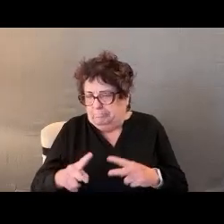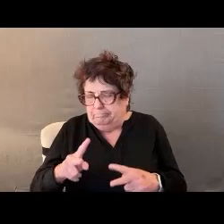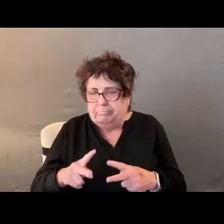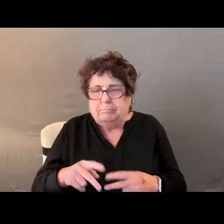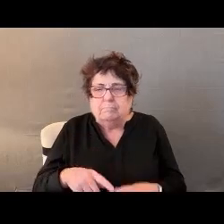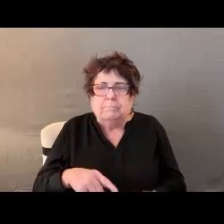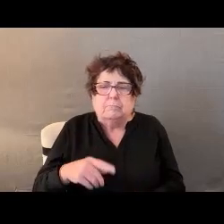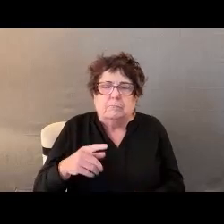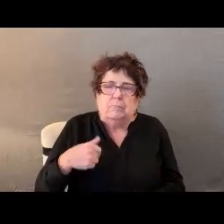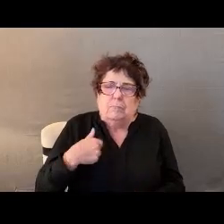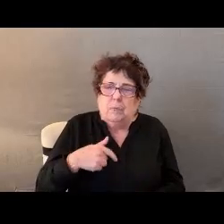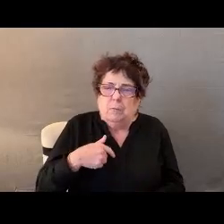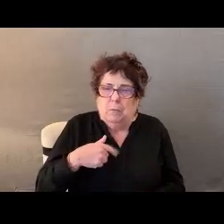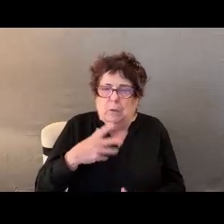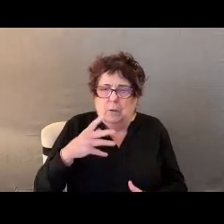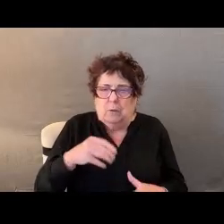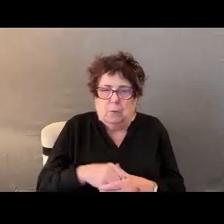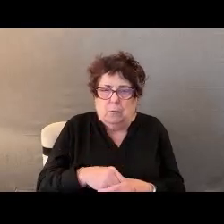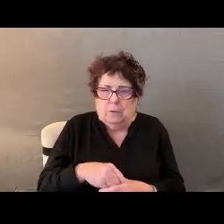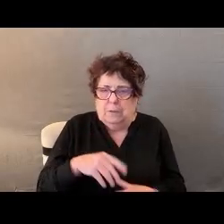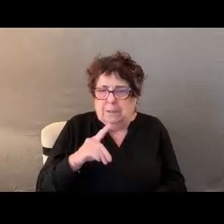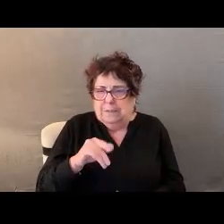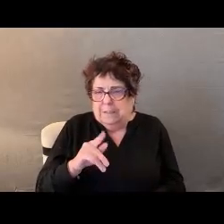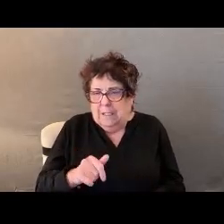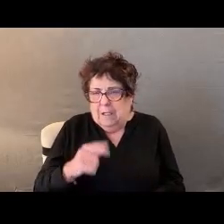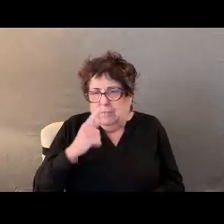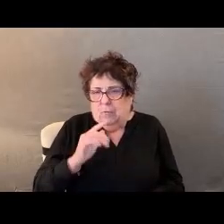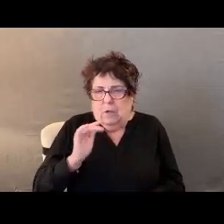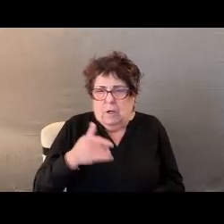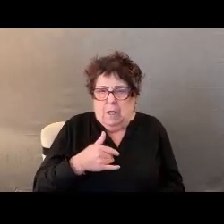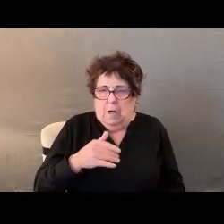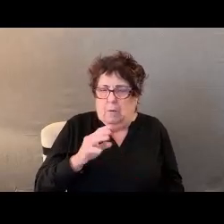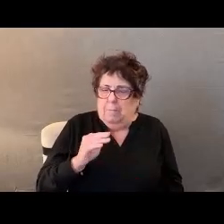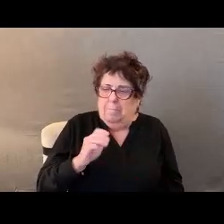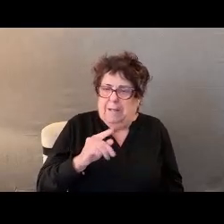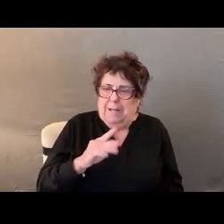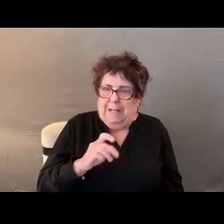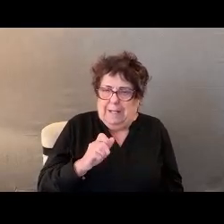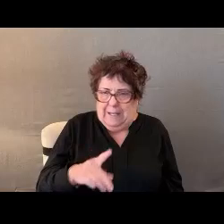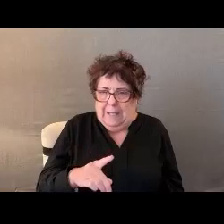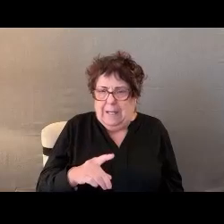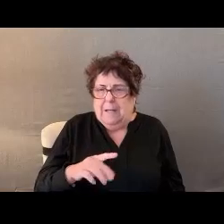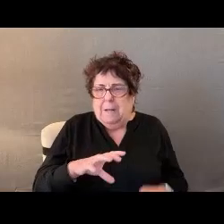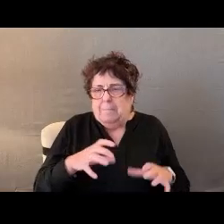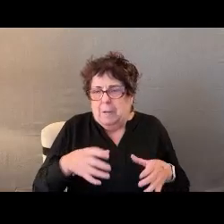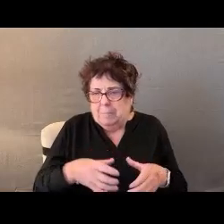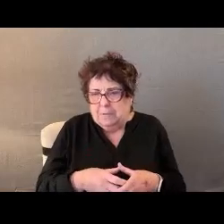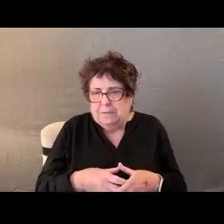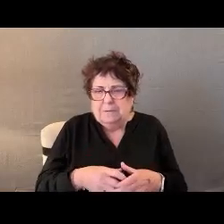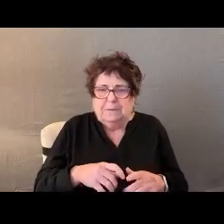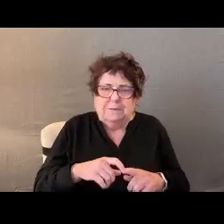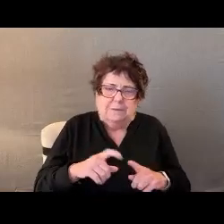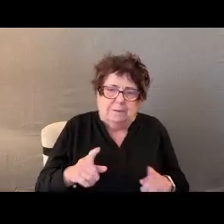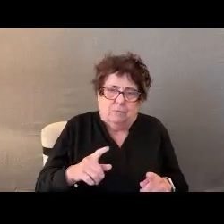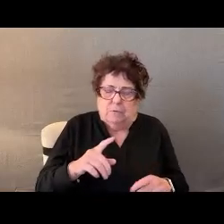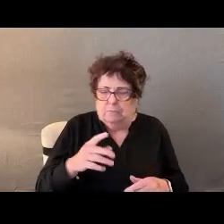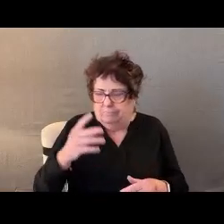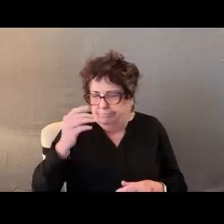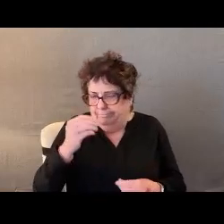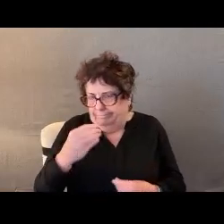for our own Medicaid population. VDSS population has different data, different numbers, different languages. So all that was